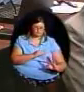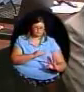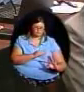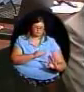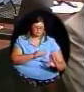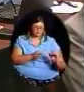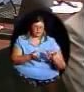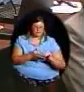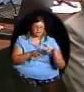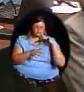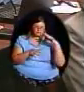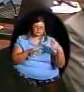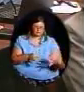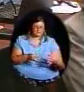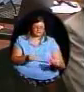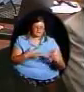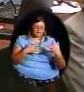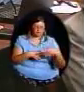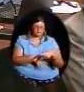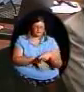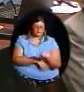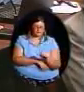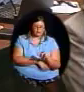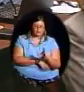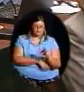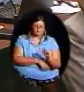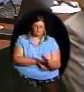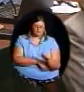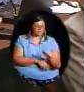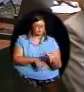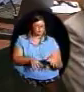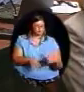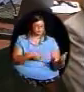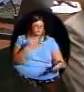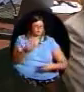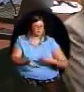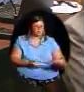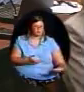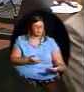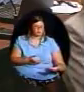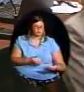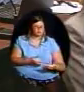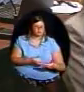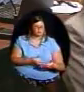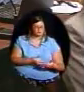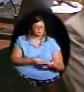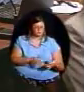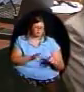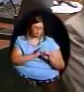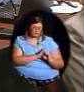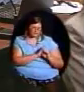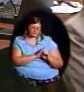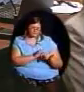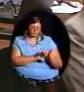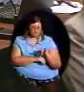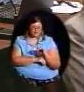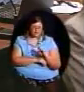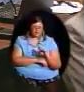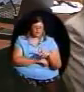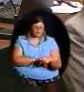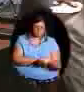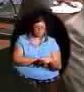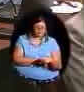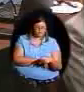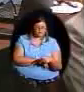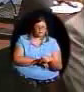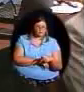of the number of paras is based on student needs. Example would be IEPs, as we look in